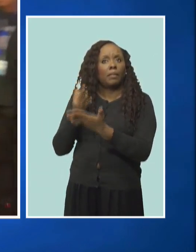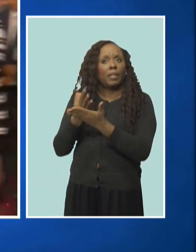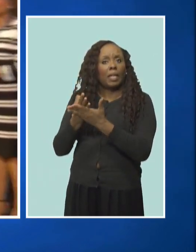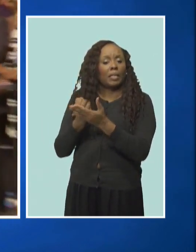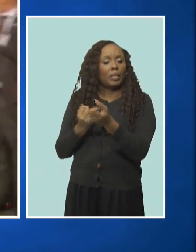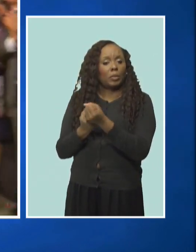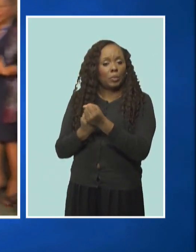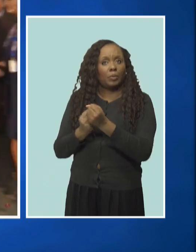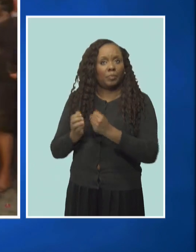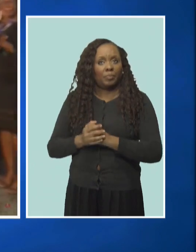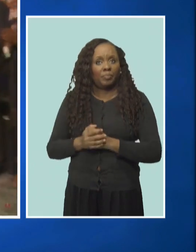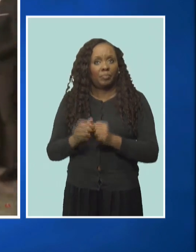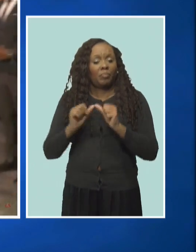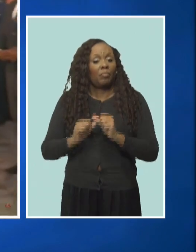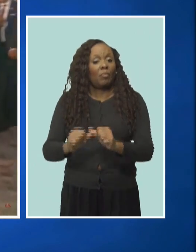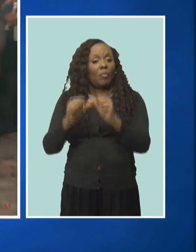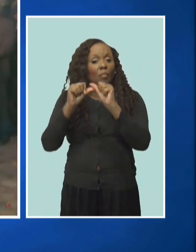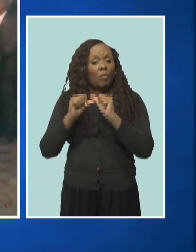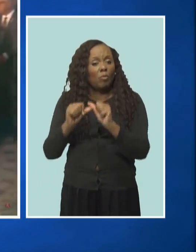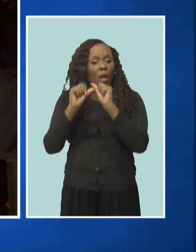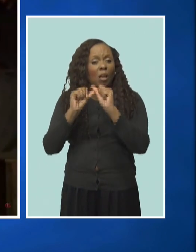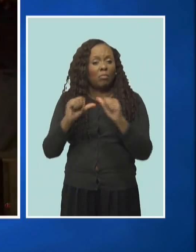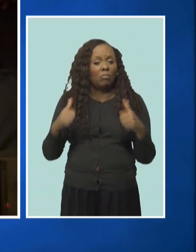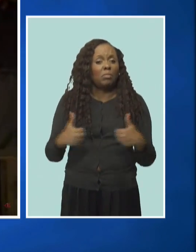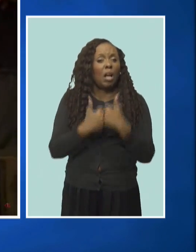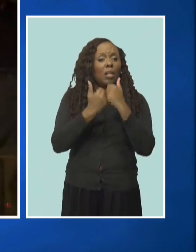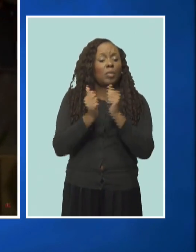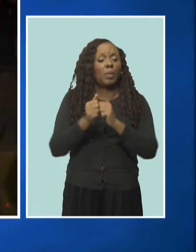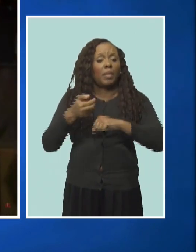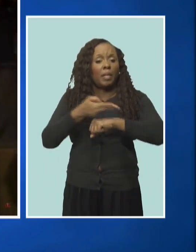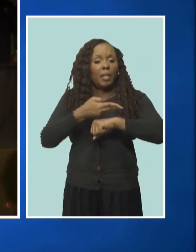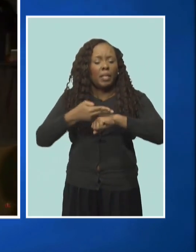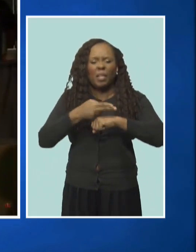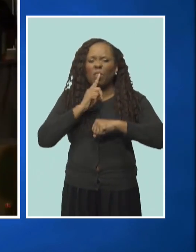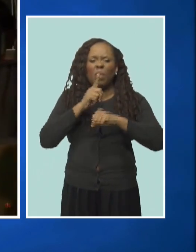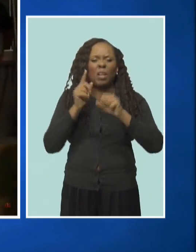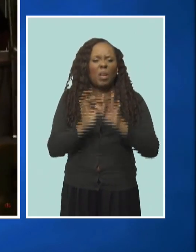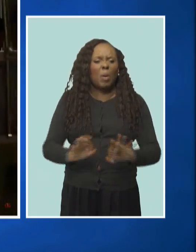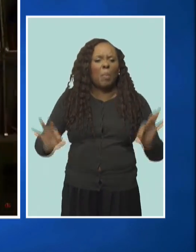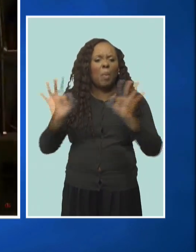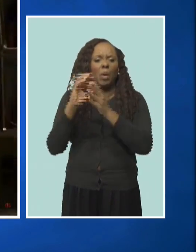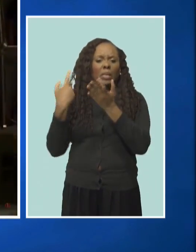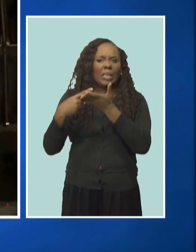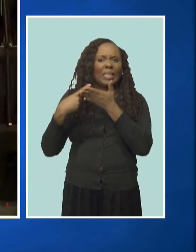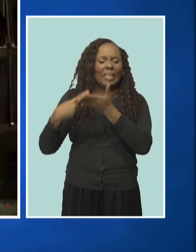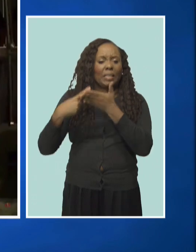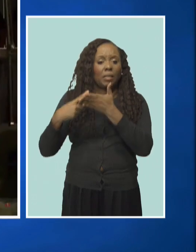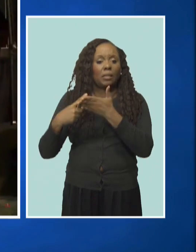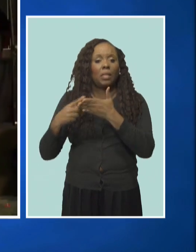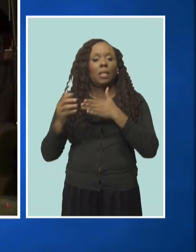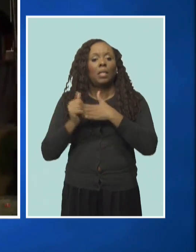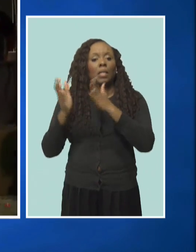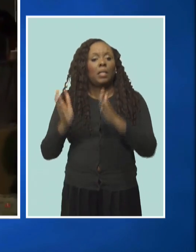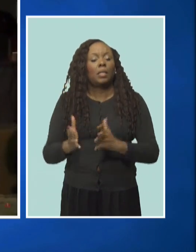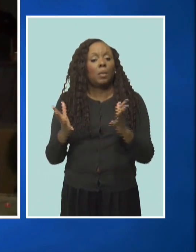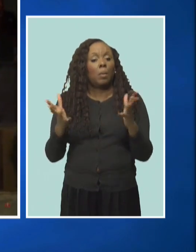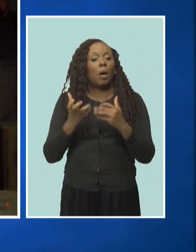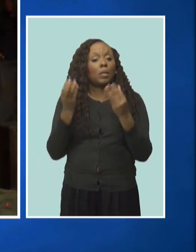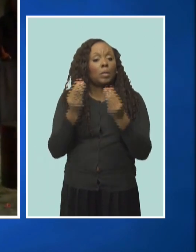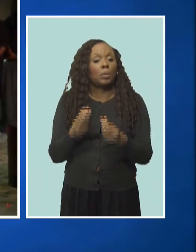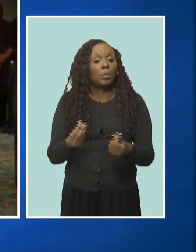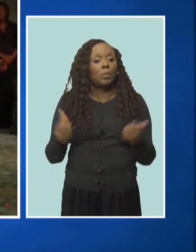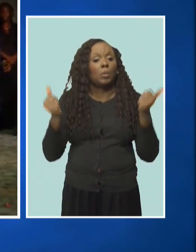Additionally, the ongoing challenges in Haiti remain a significant point of discussion as leaders seek to forge solutions